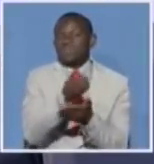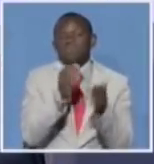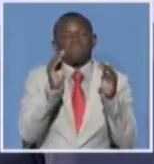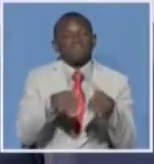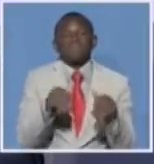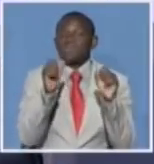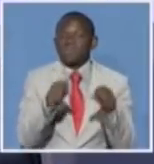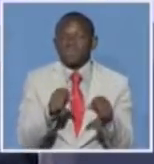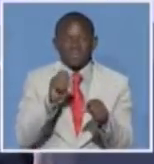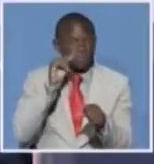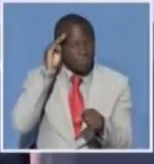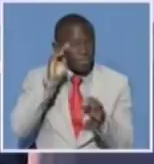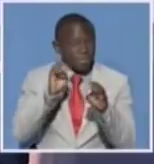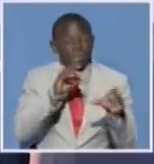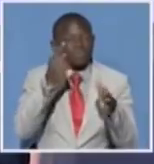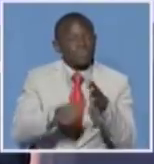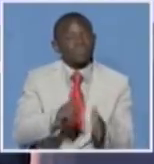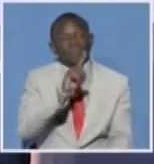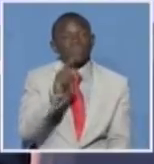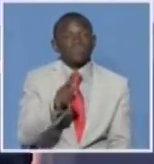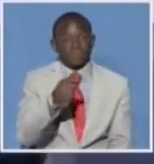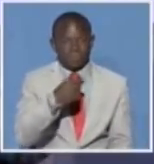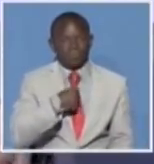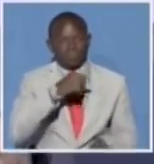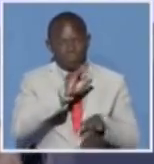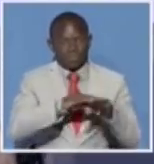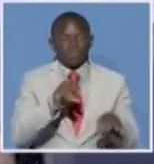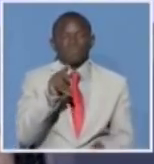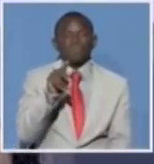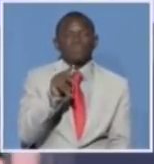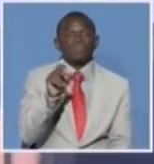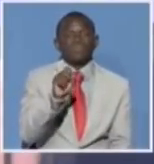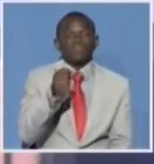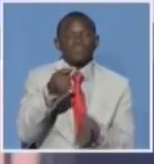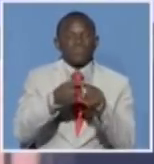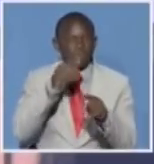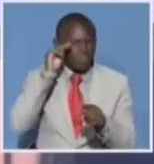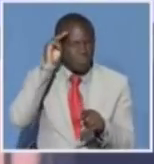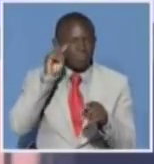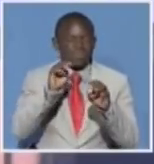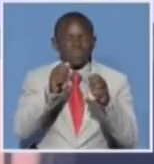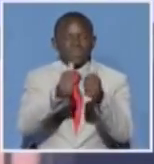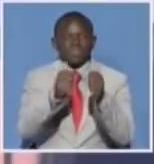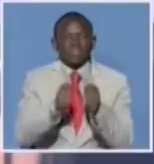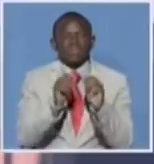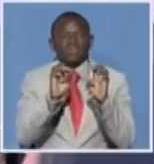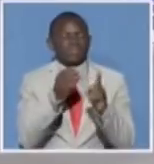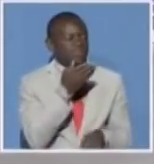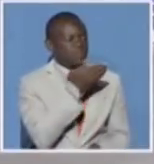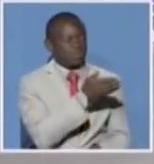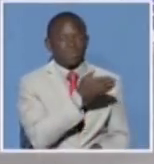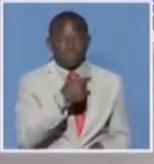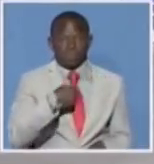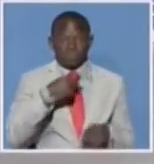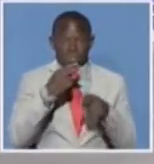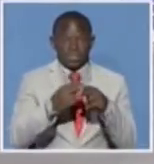Felix Phiri, Permanent Secretary in the Ministry of General Education. You're watching Sunday Interview, and I'm your host, Grevajo Zulu. Dr. Phiri, welcome